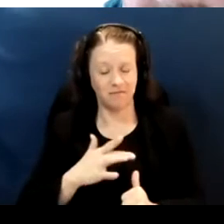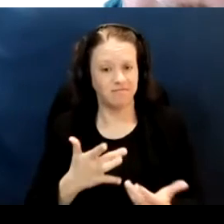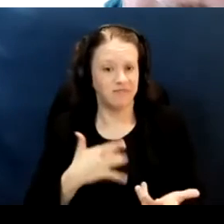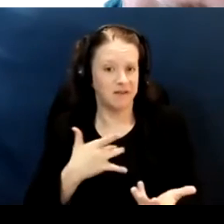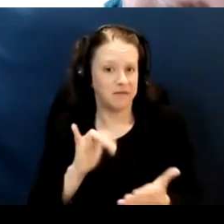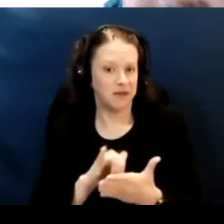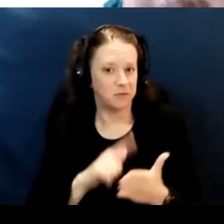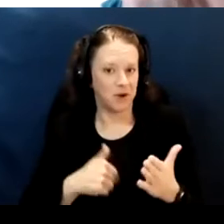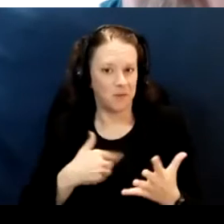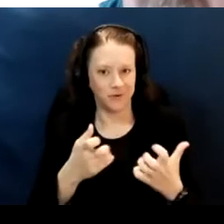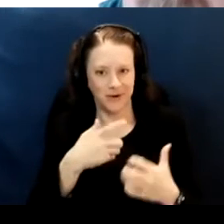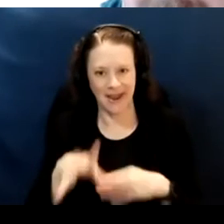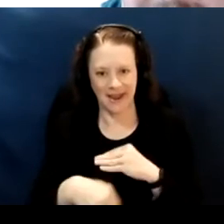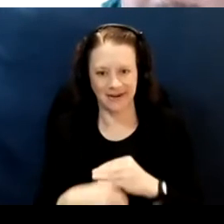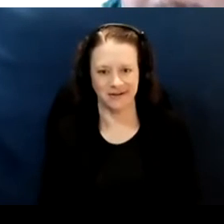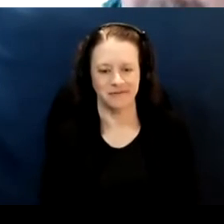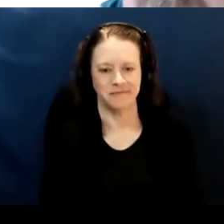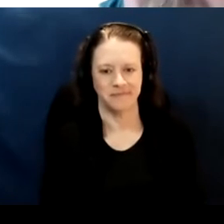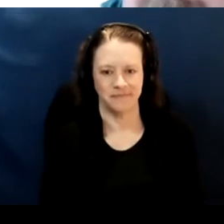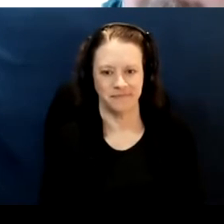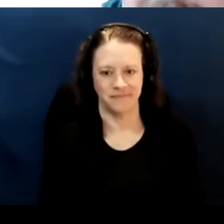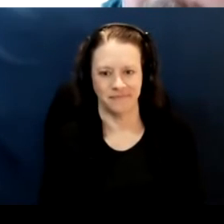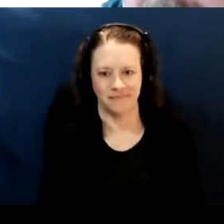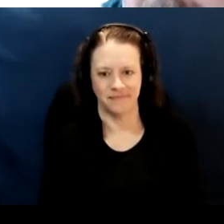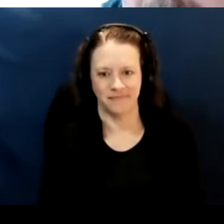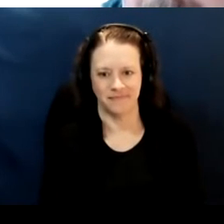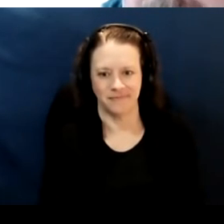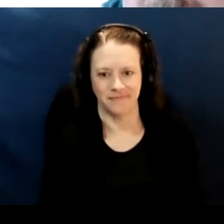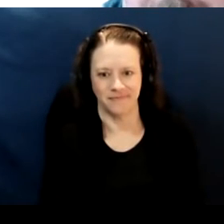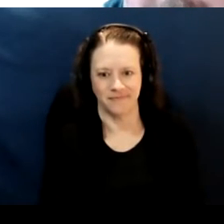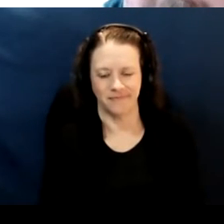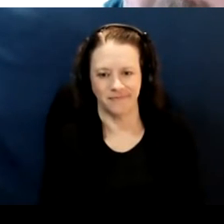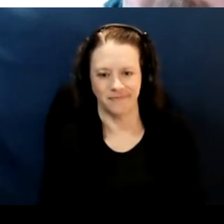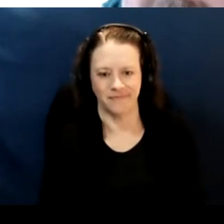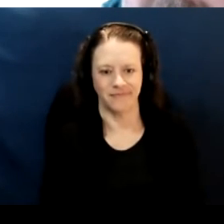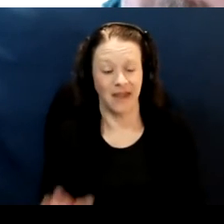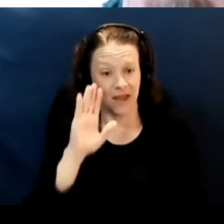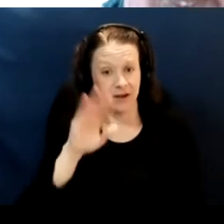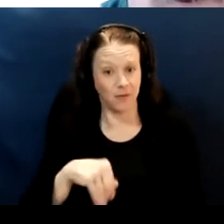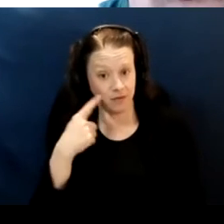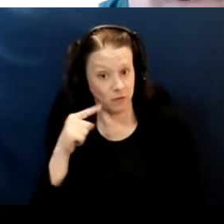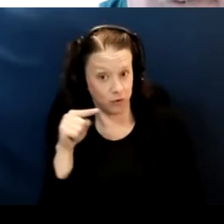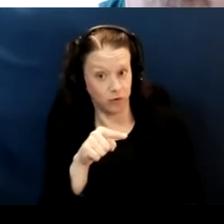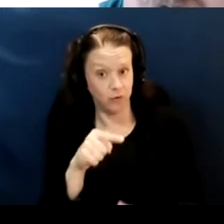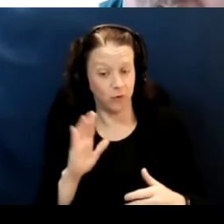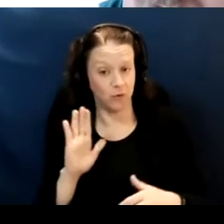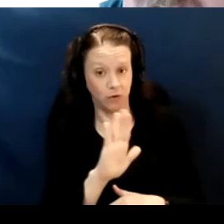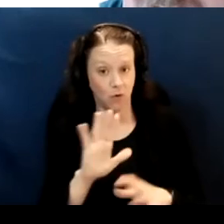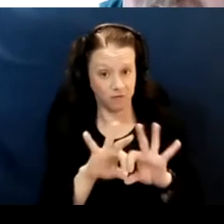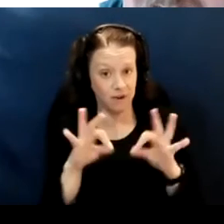that. Thanks, Kholoud. And I know that for you, your family has had some